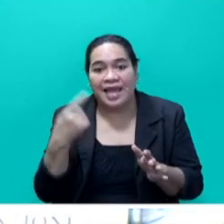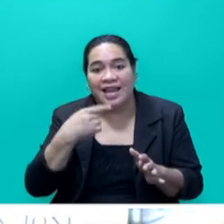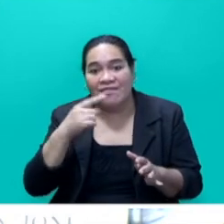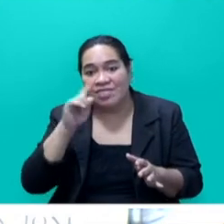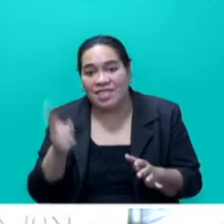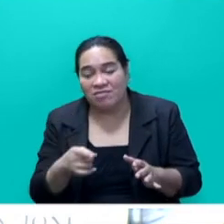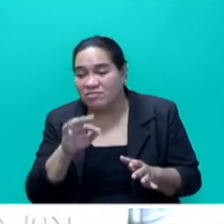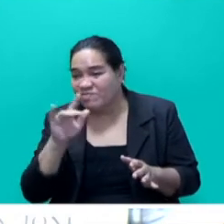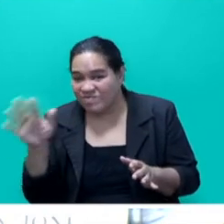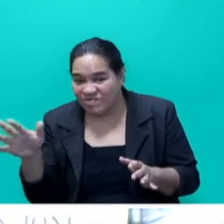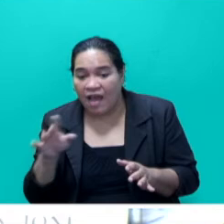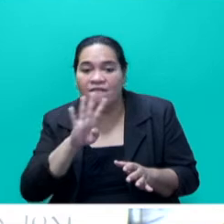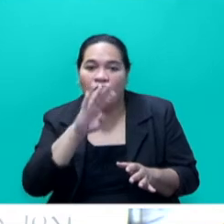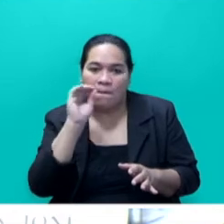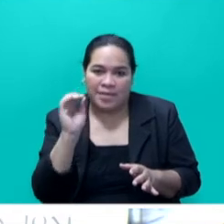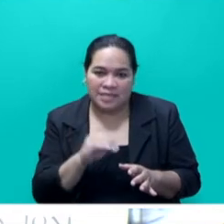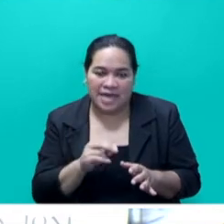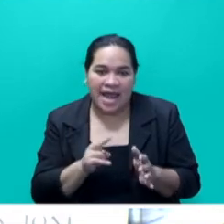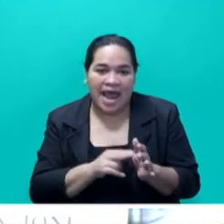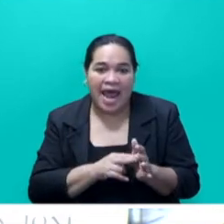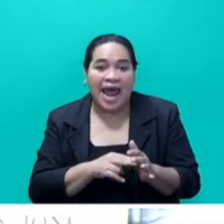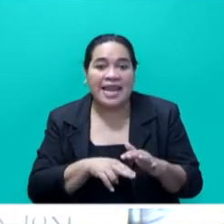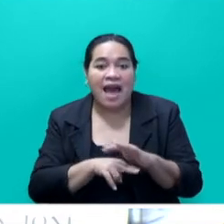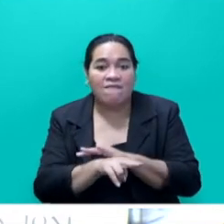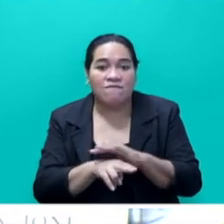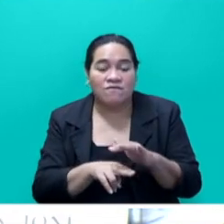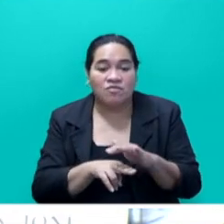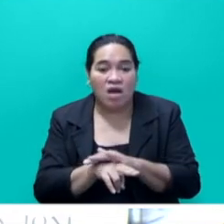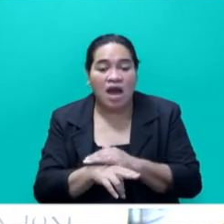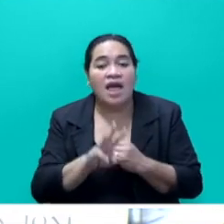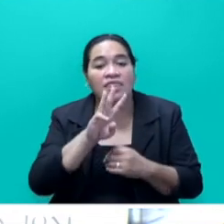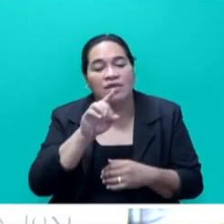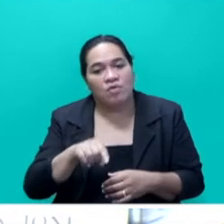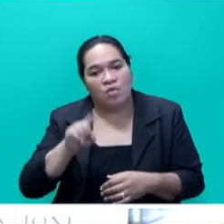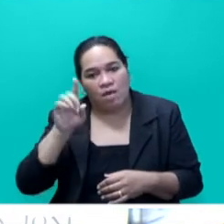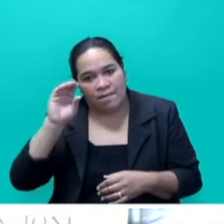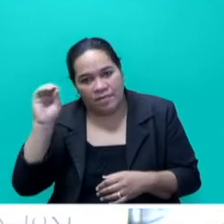11,917, which is about 4%. Navua, 3.1%, which is about